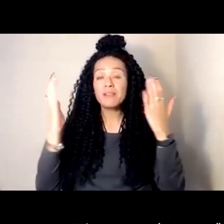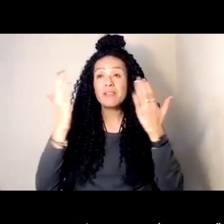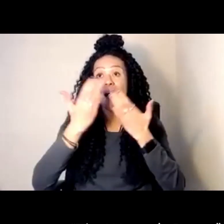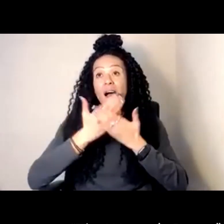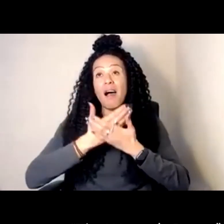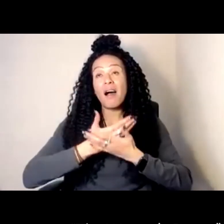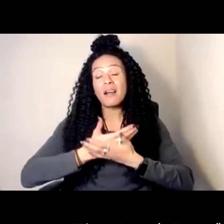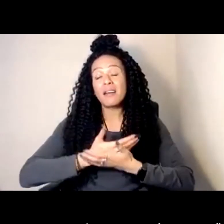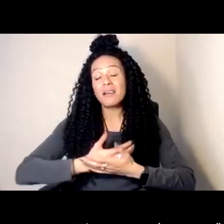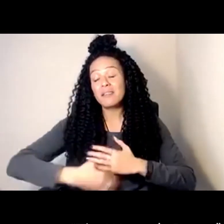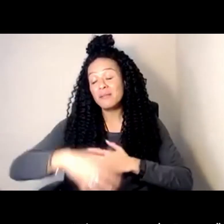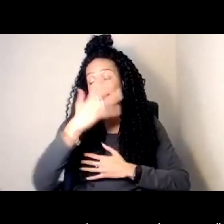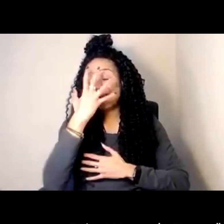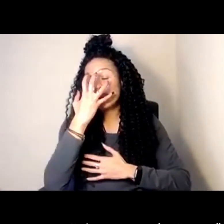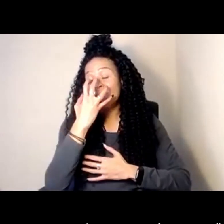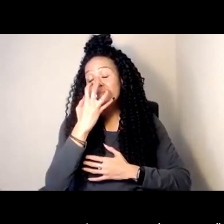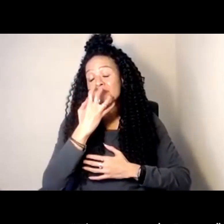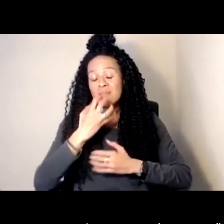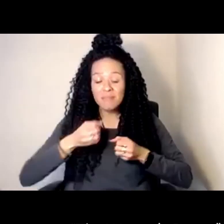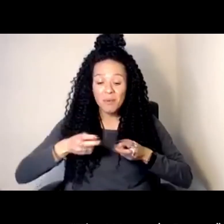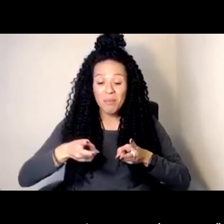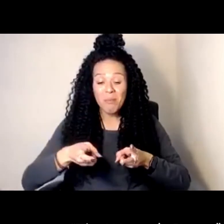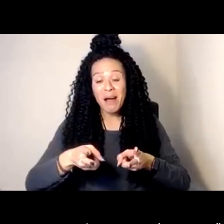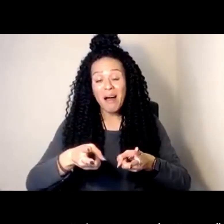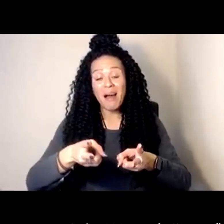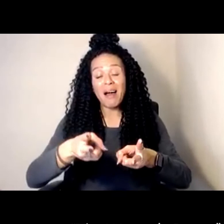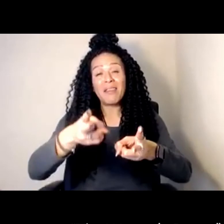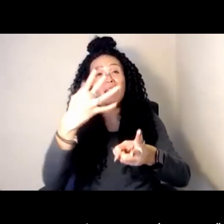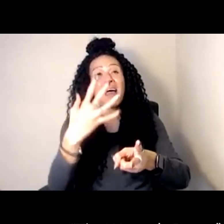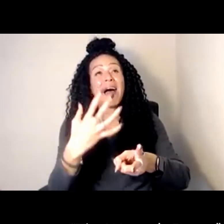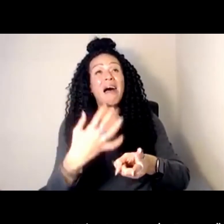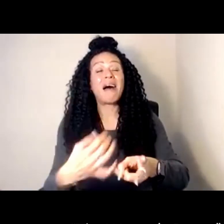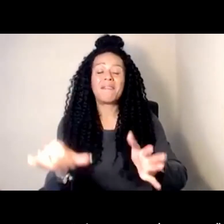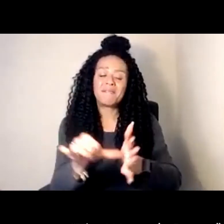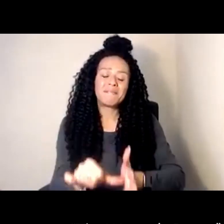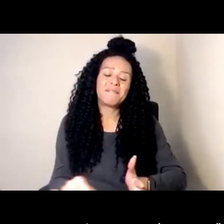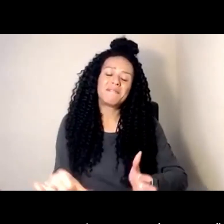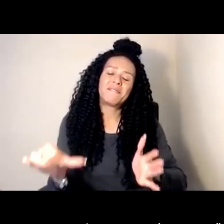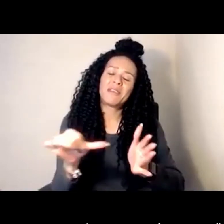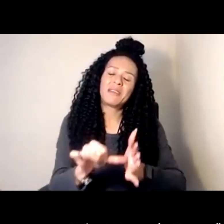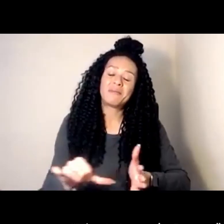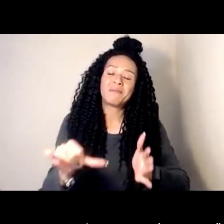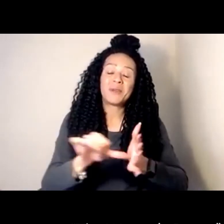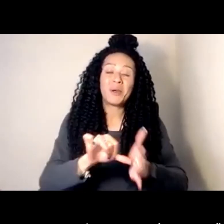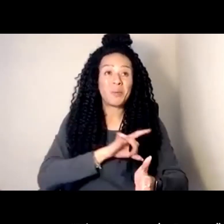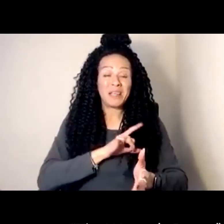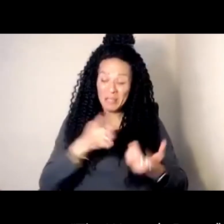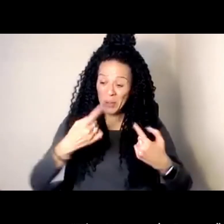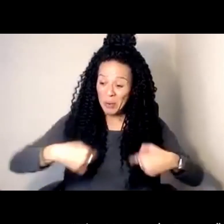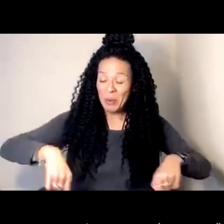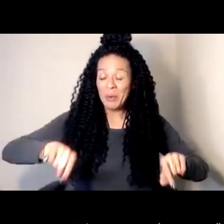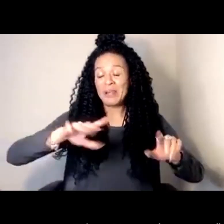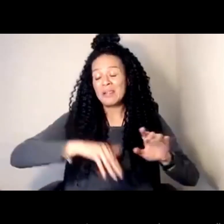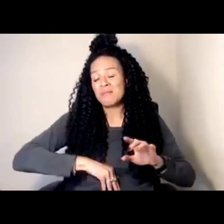Darkness did a path then shroud, fraught with